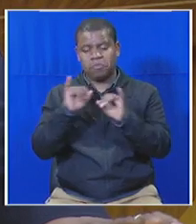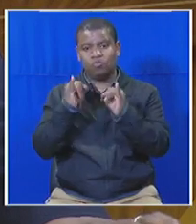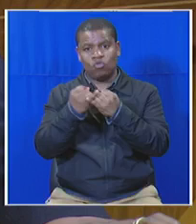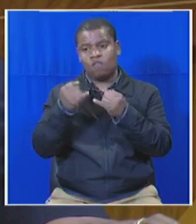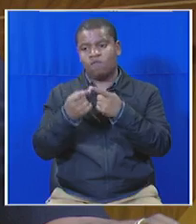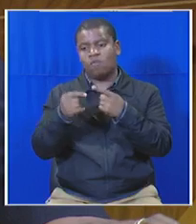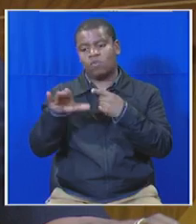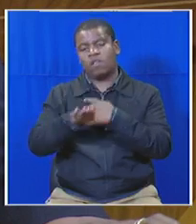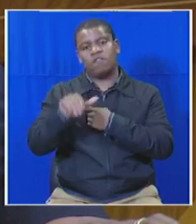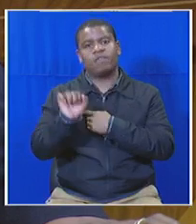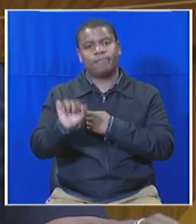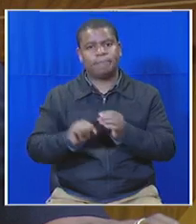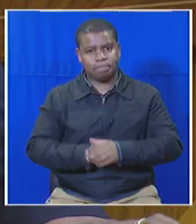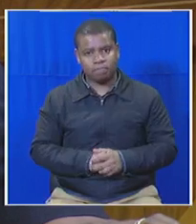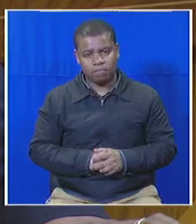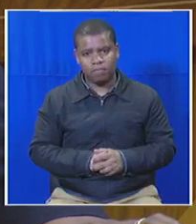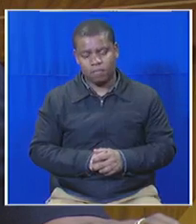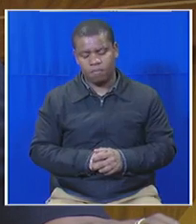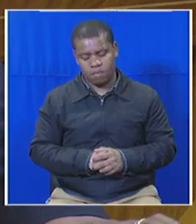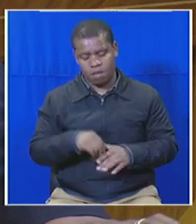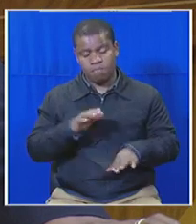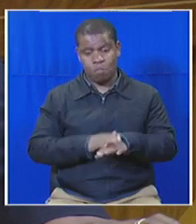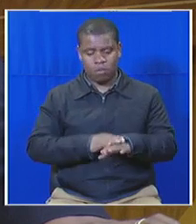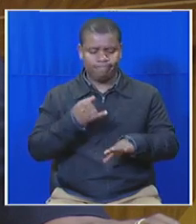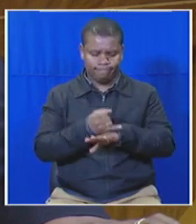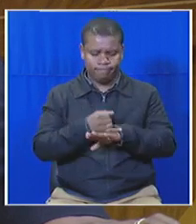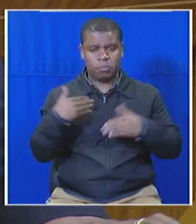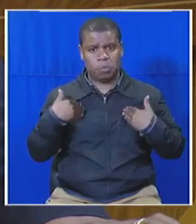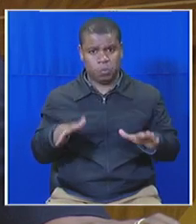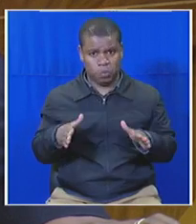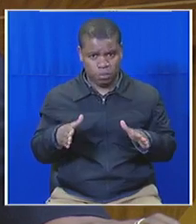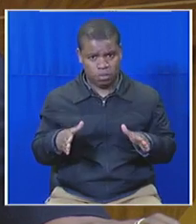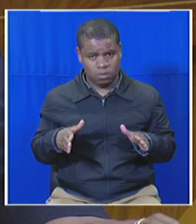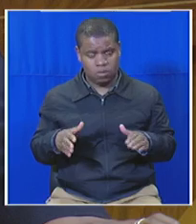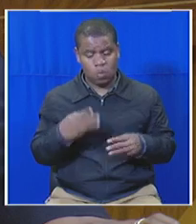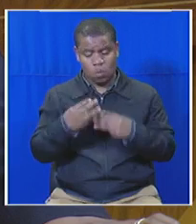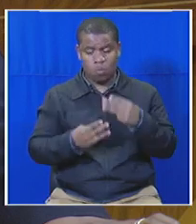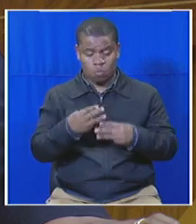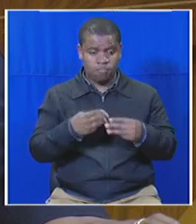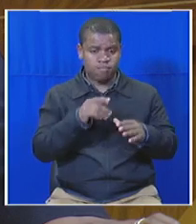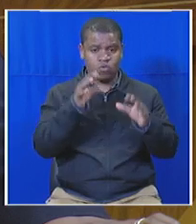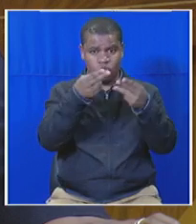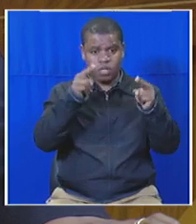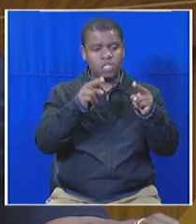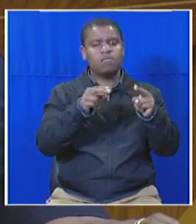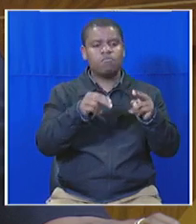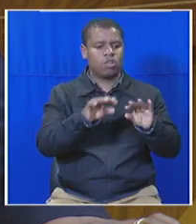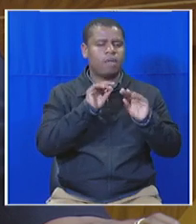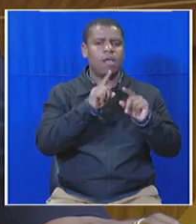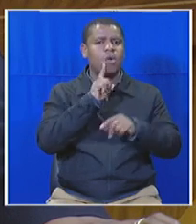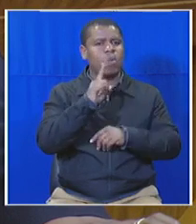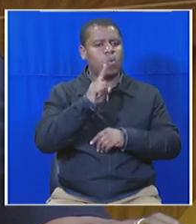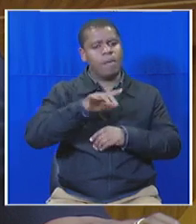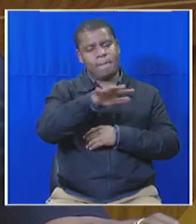Africa. In his early career, Kenneth taught journalism and public relations at Evelyn